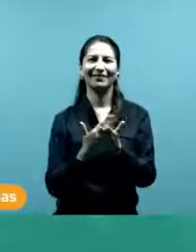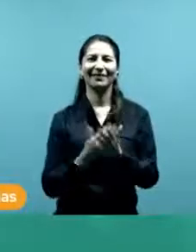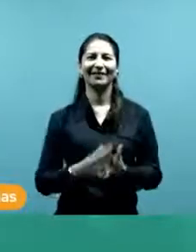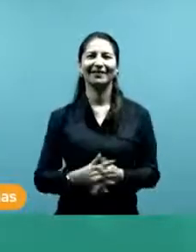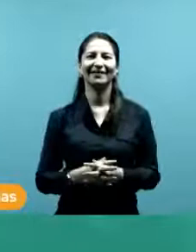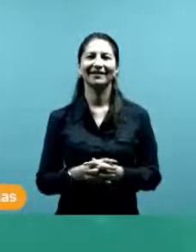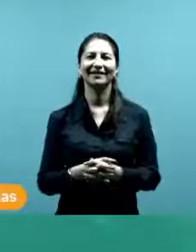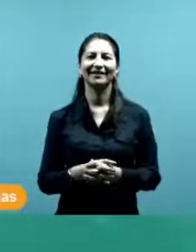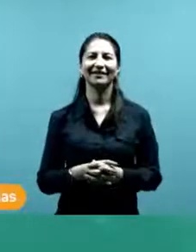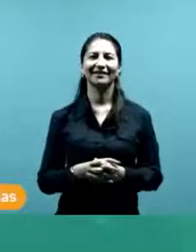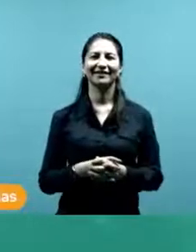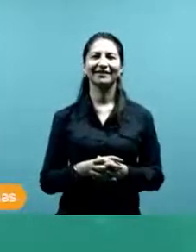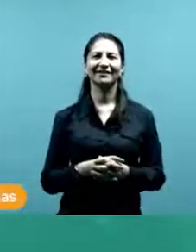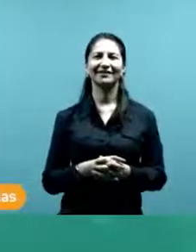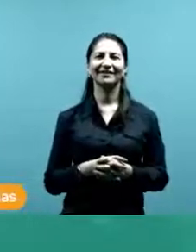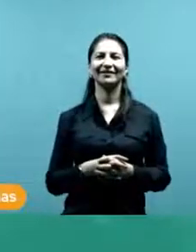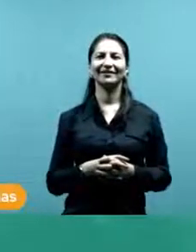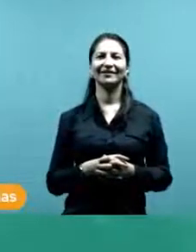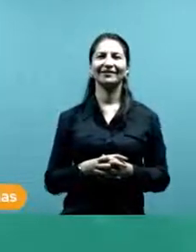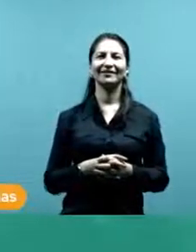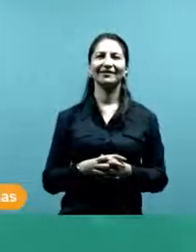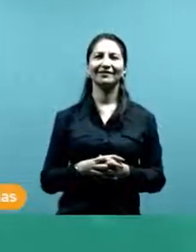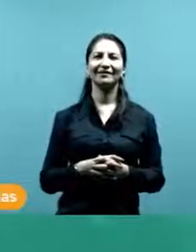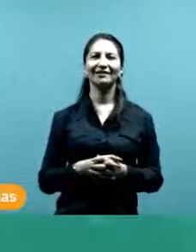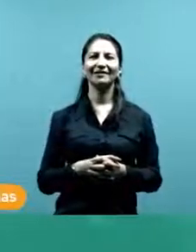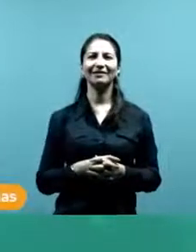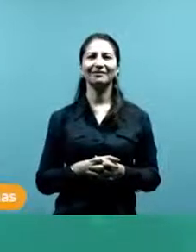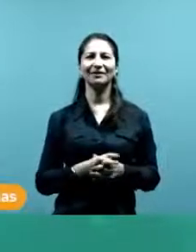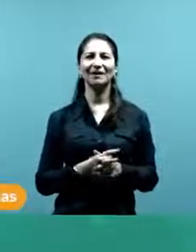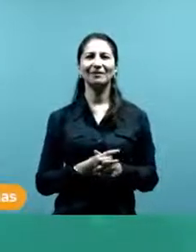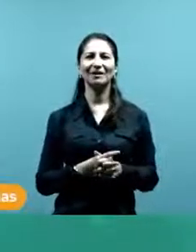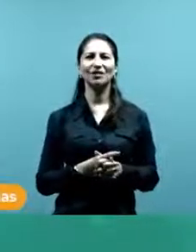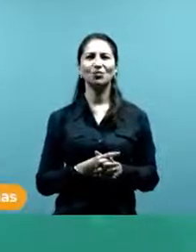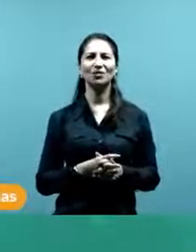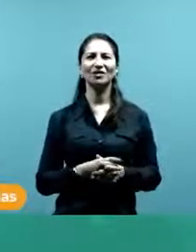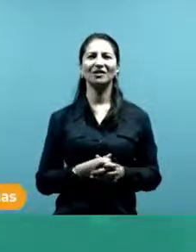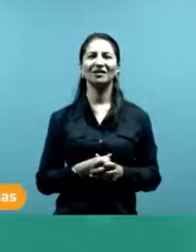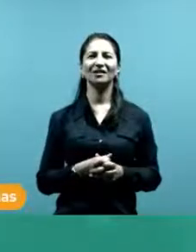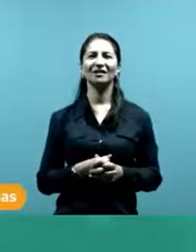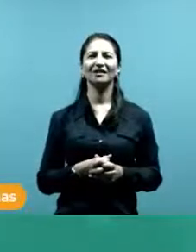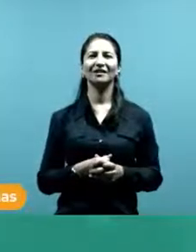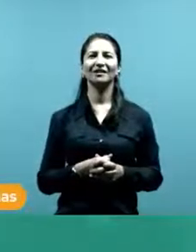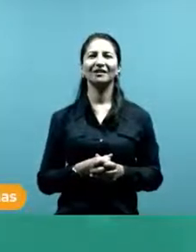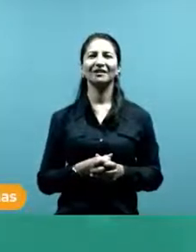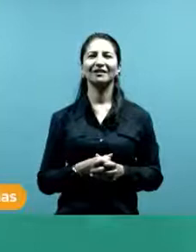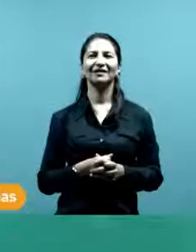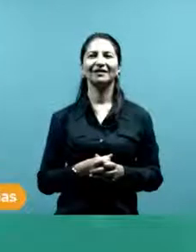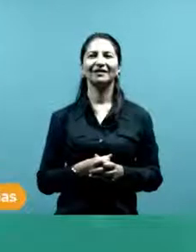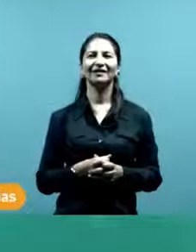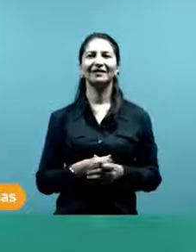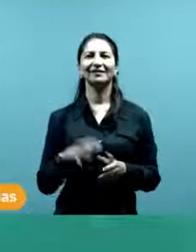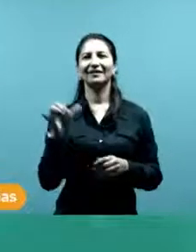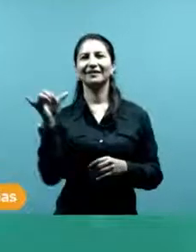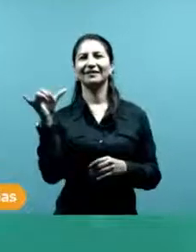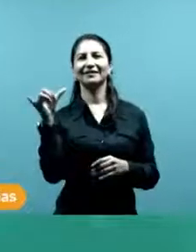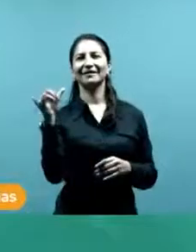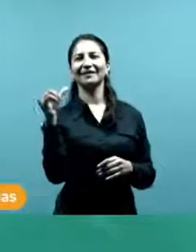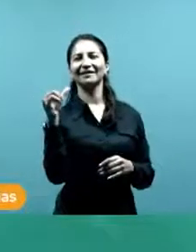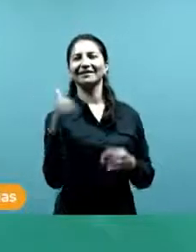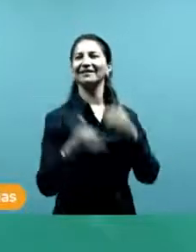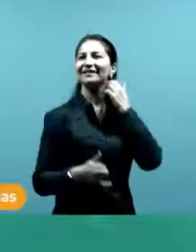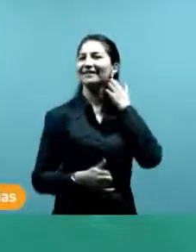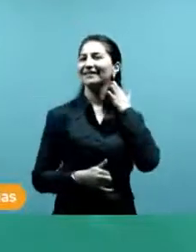panorama.aulish.org. You can find many pictures, but also stories, encontrarán testimonies, muchas fotografías, también